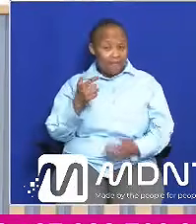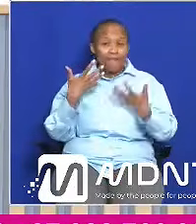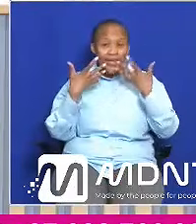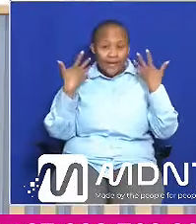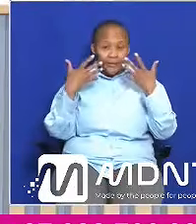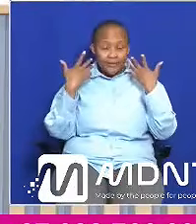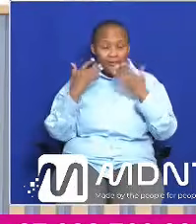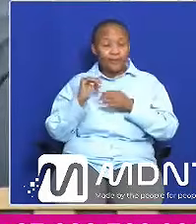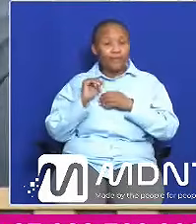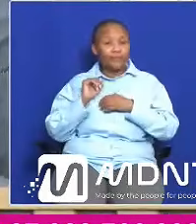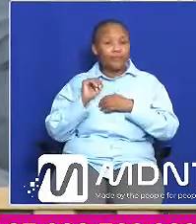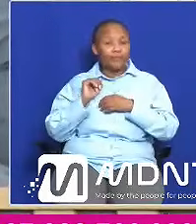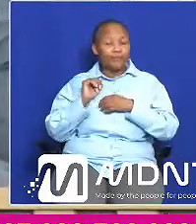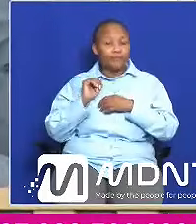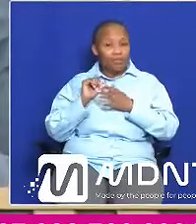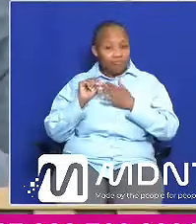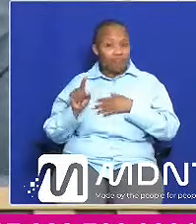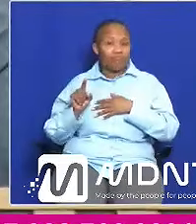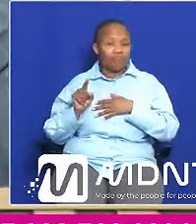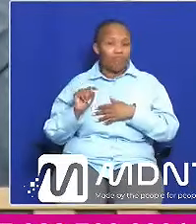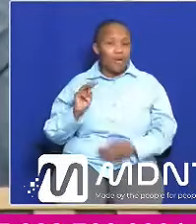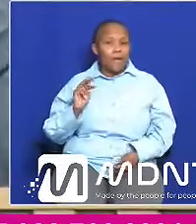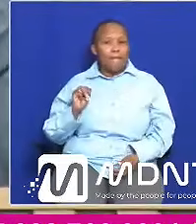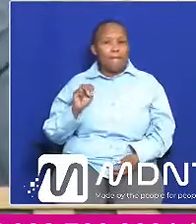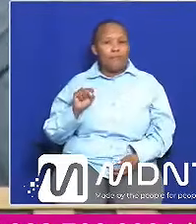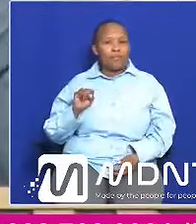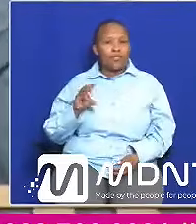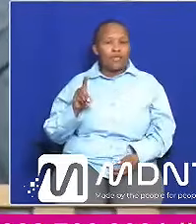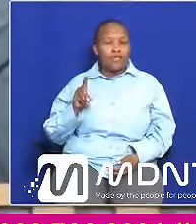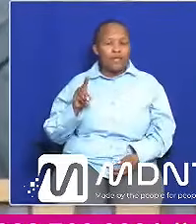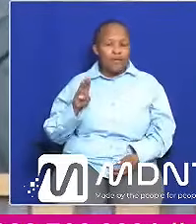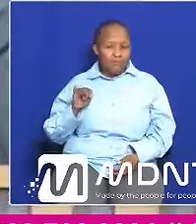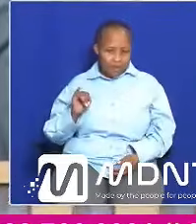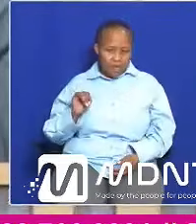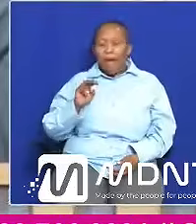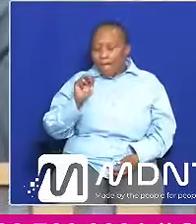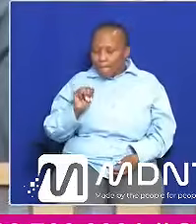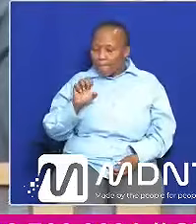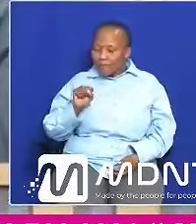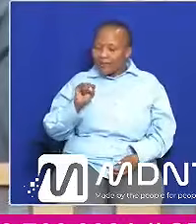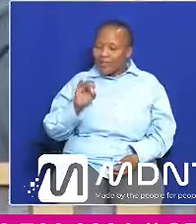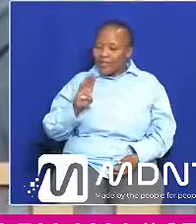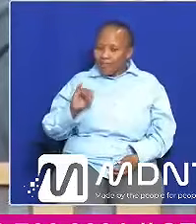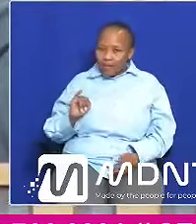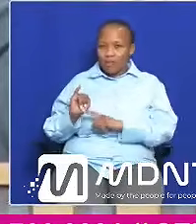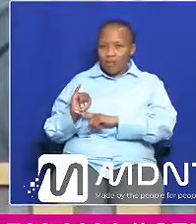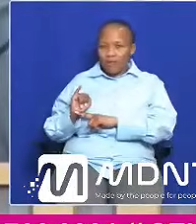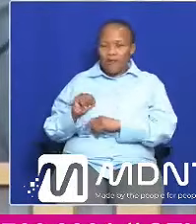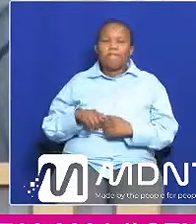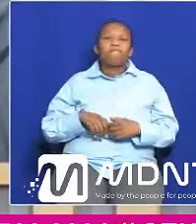You confirm? Yes, forwarded to me, to Mr. Msibi, yes. From you to Mr. Msibi?